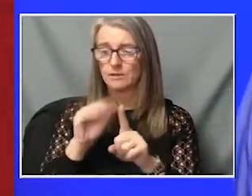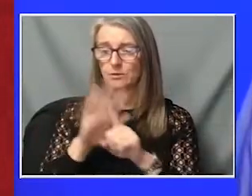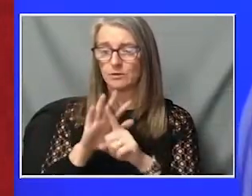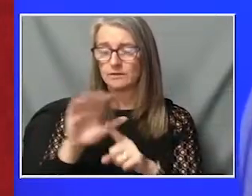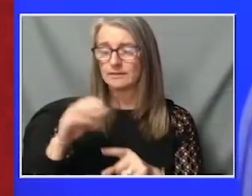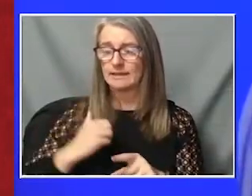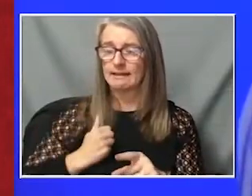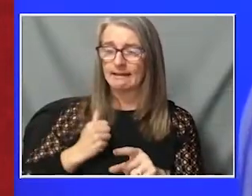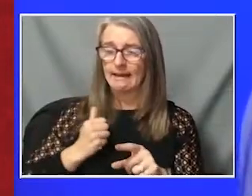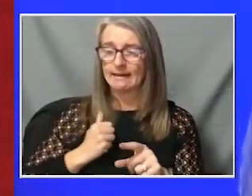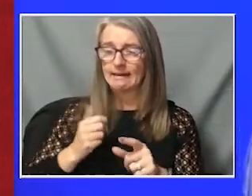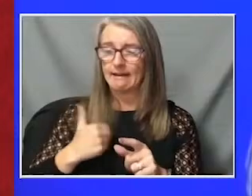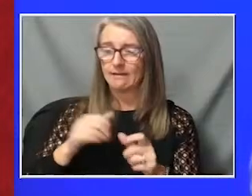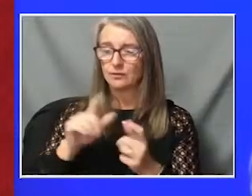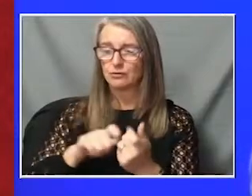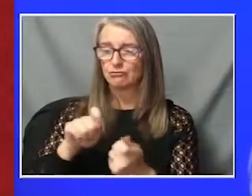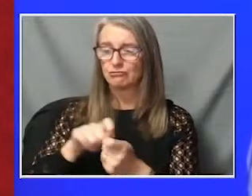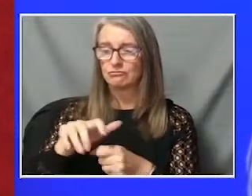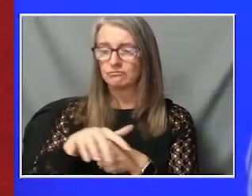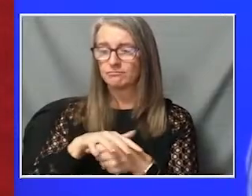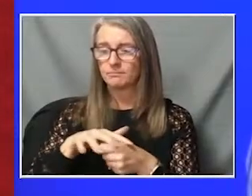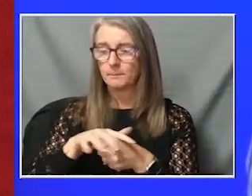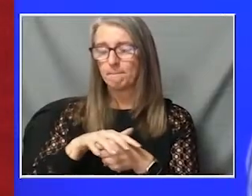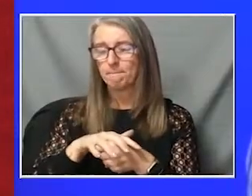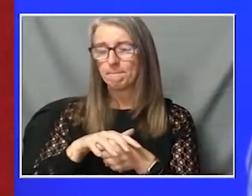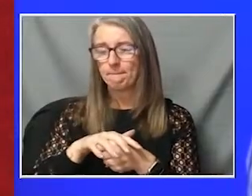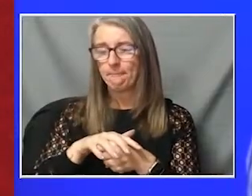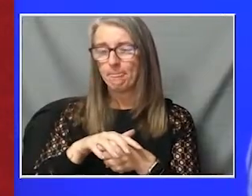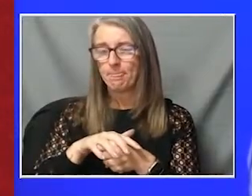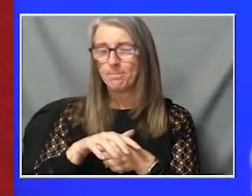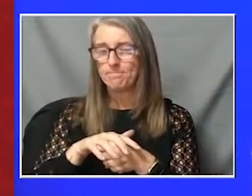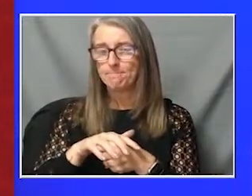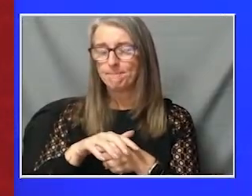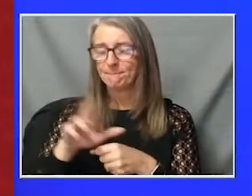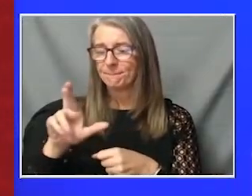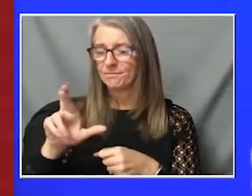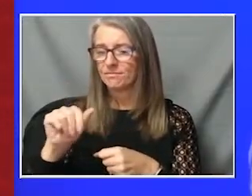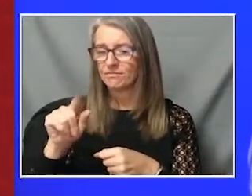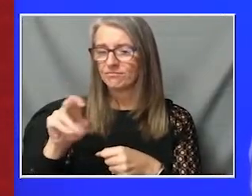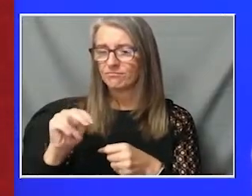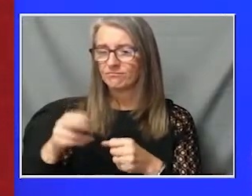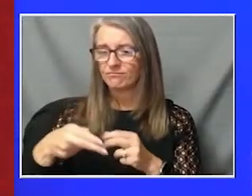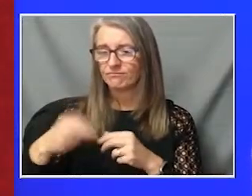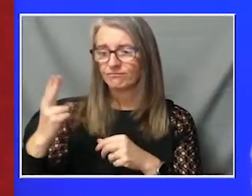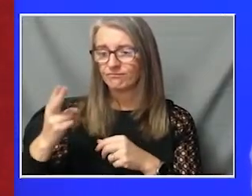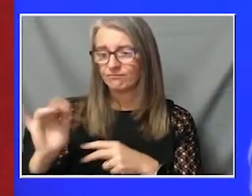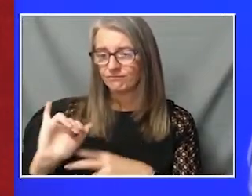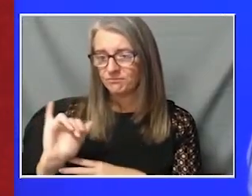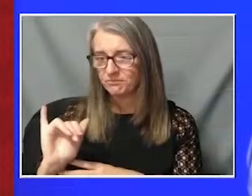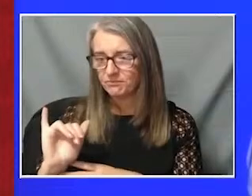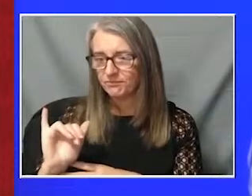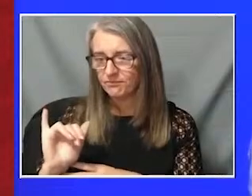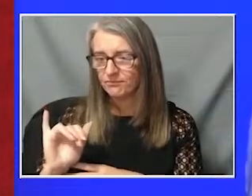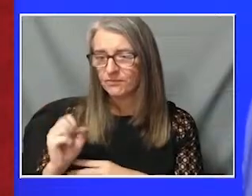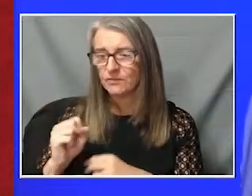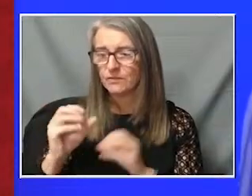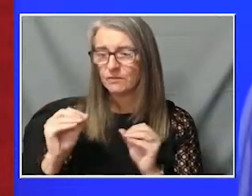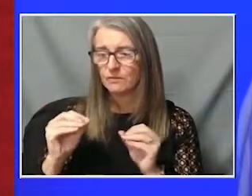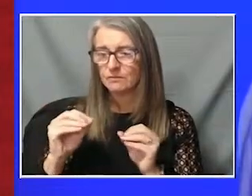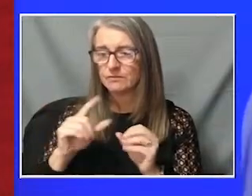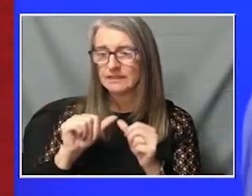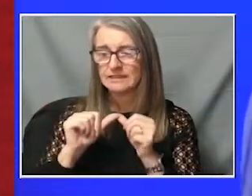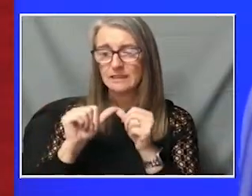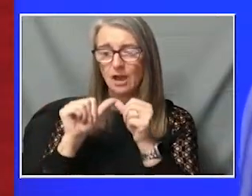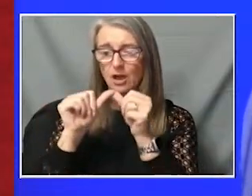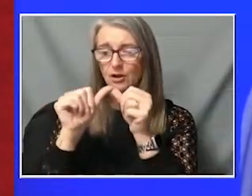got certain areas that radon's elevated also. So I think this is an ongoing thing.